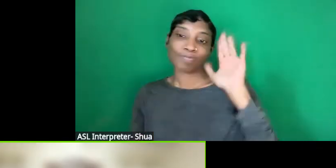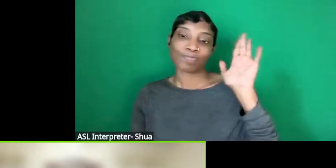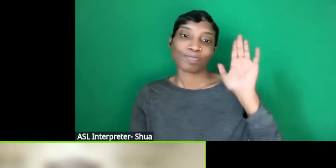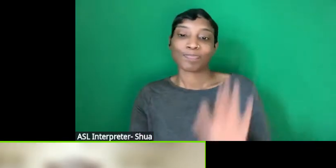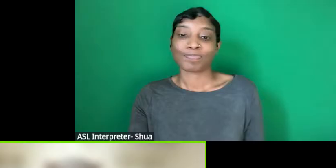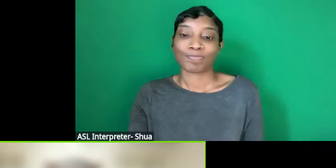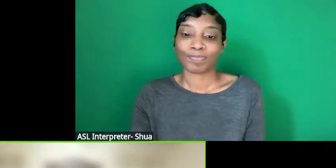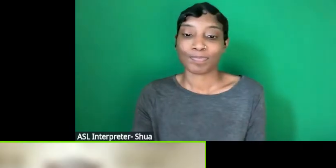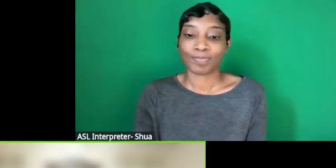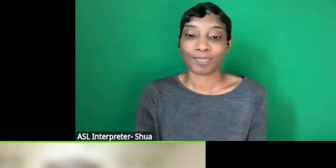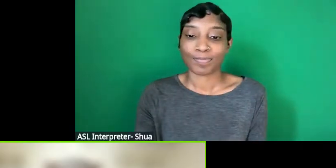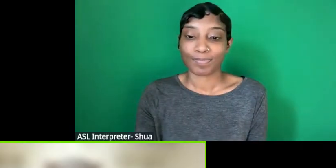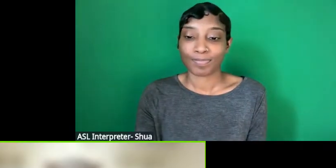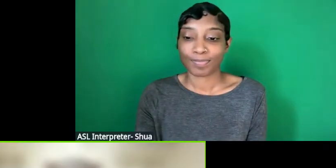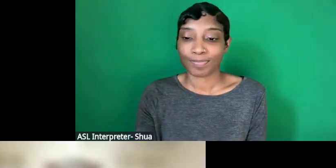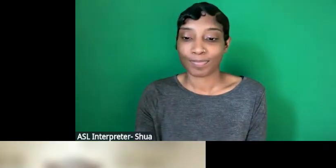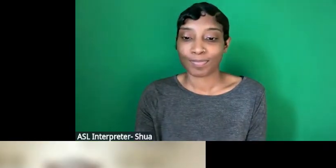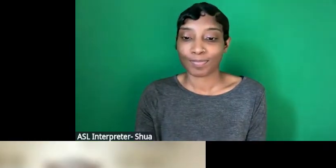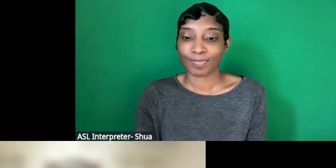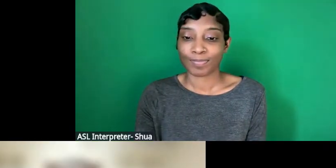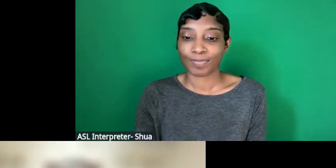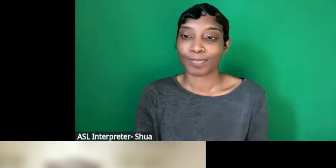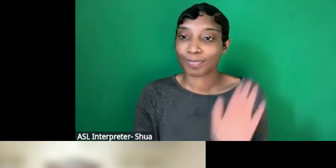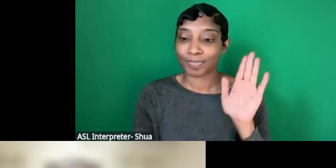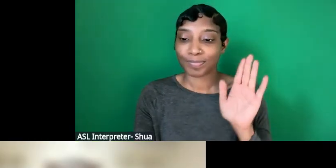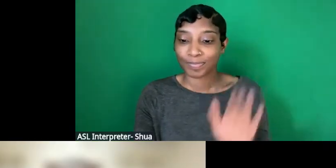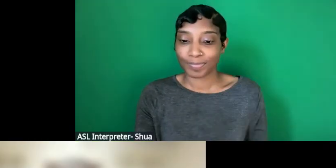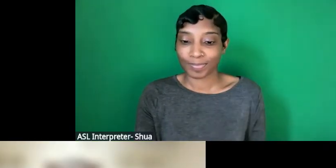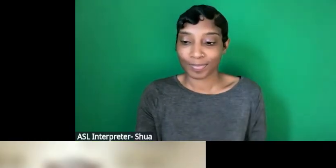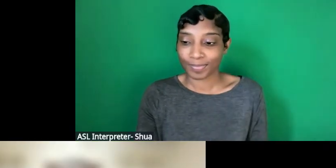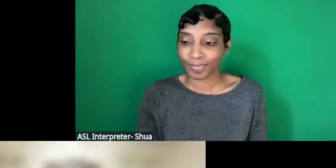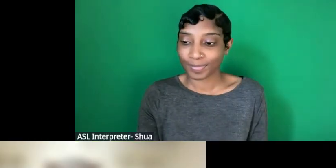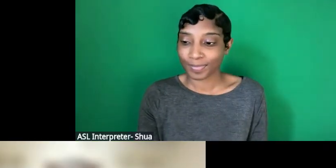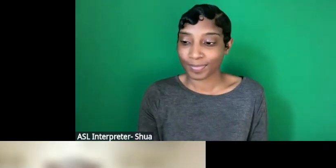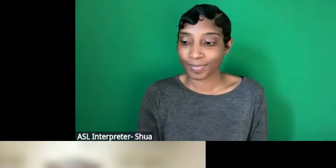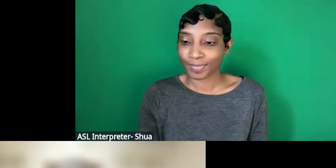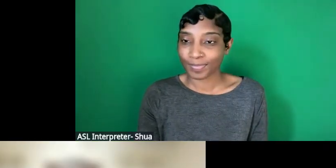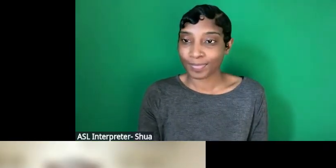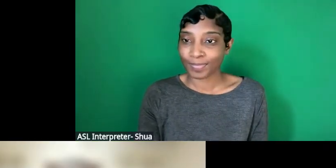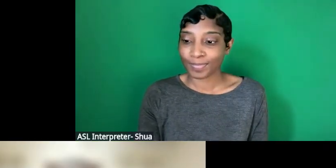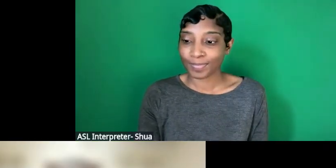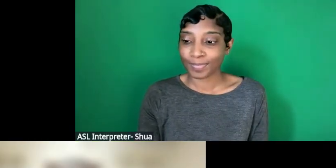you. Thank you. Thank you so much, Shura. Thanks, everybody. Have a great night.